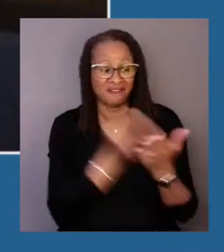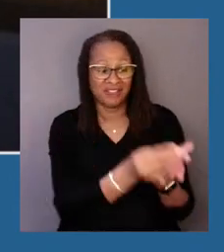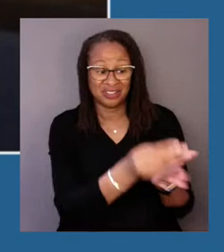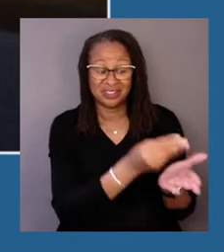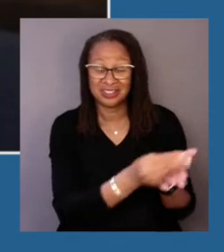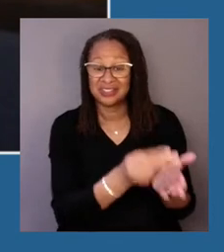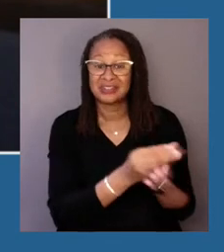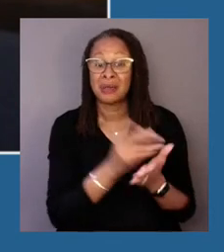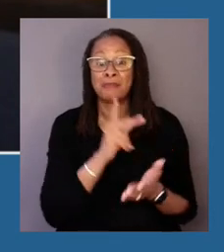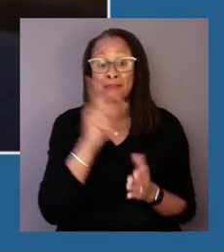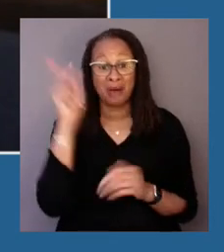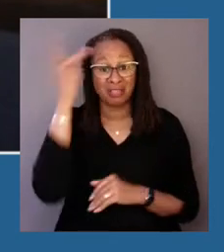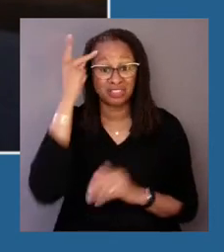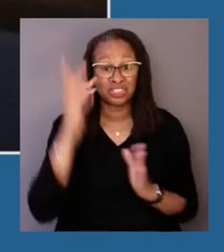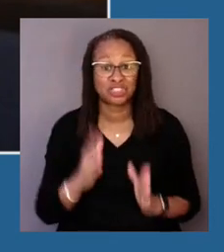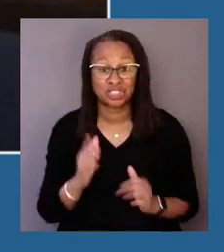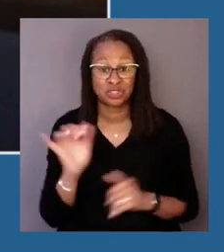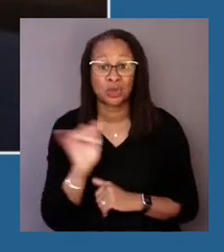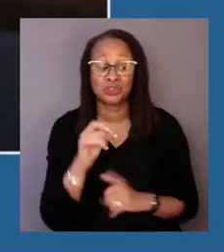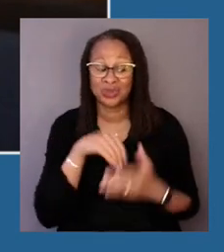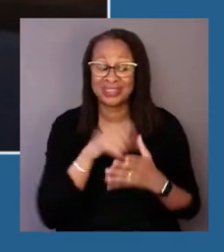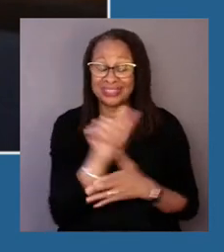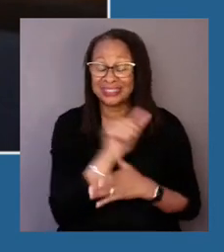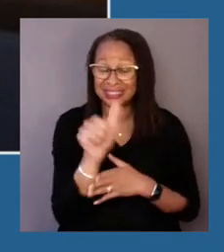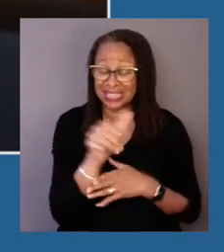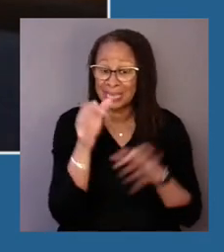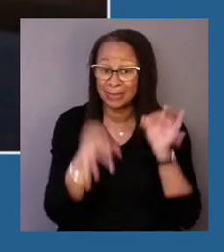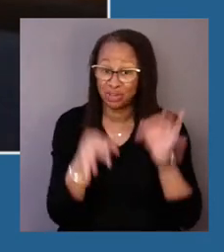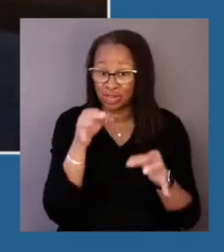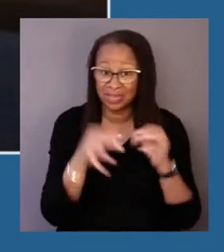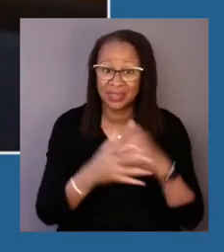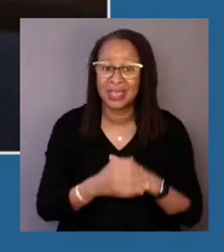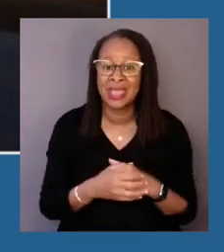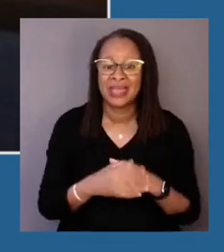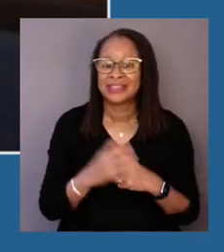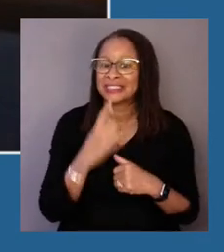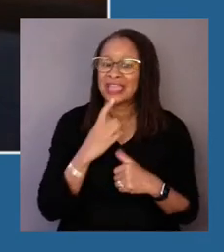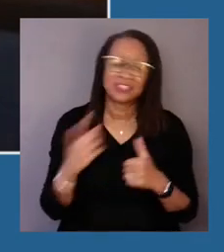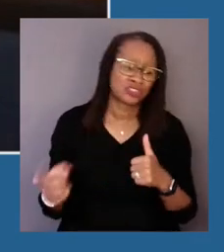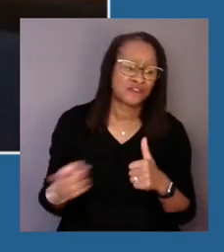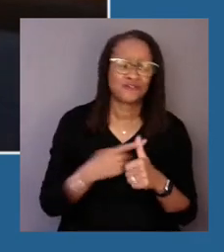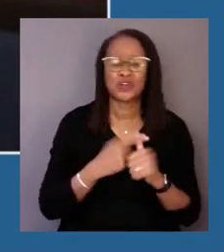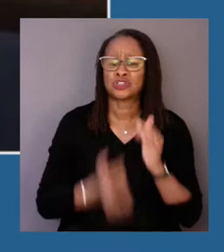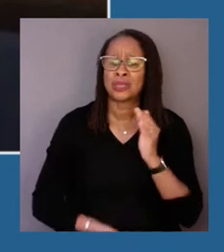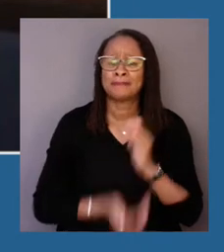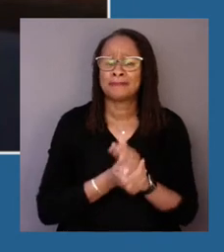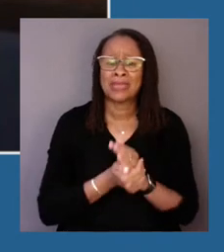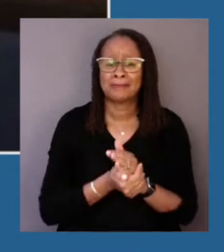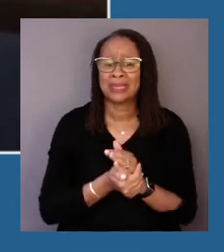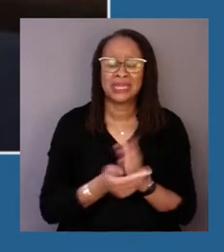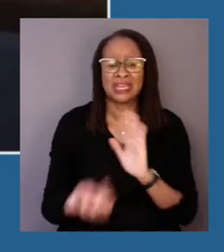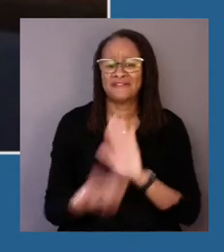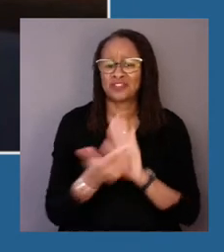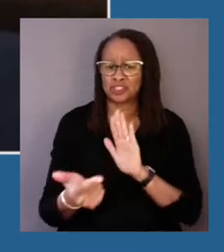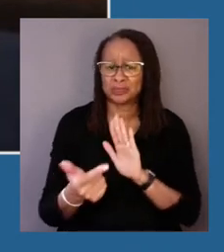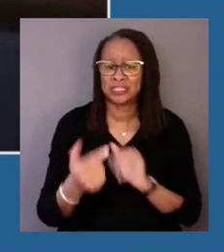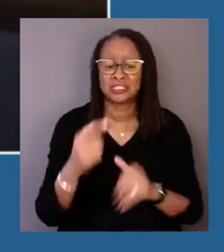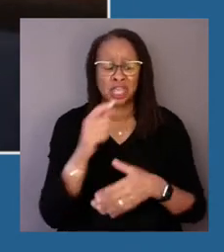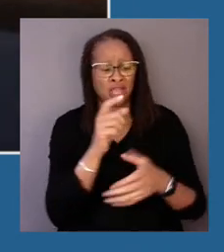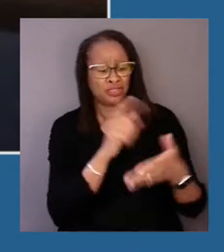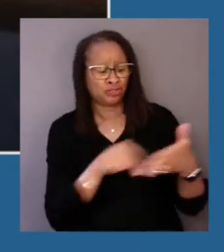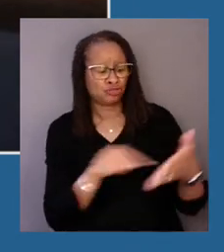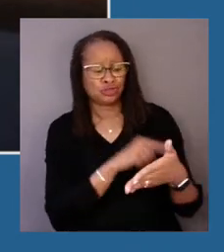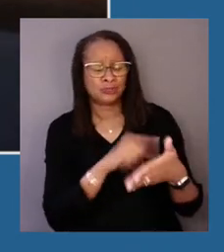well, who were saying, oh, you know, this is actually a First Amendment infringement. These criticisms about what you've said